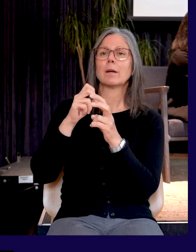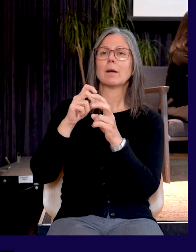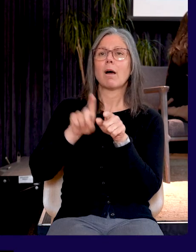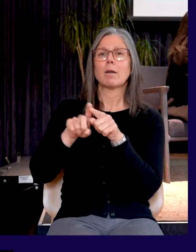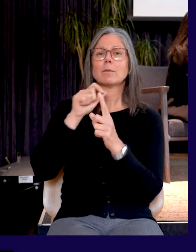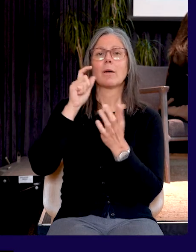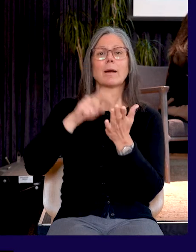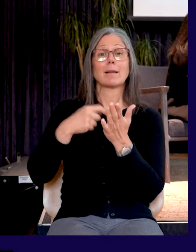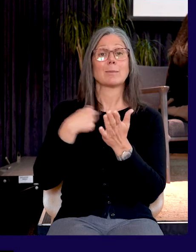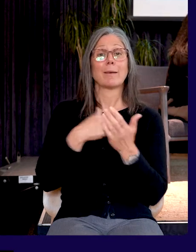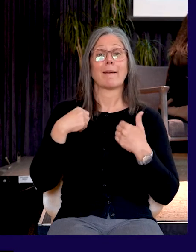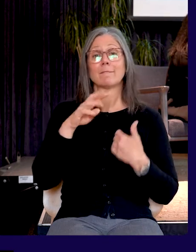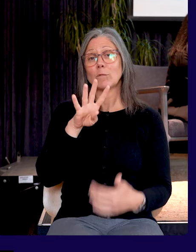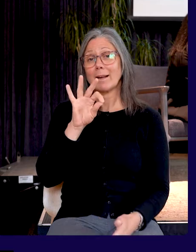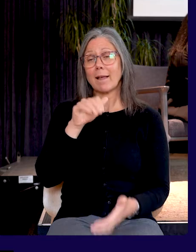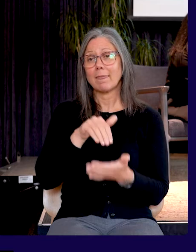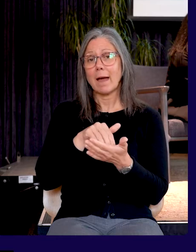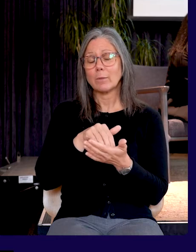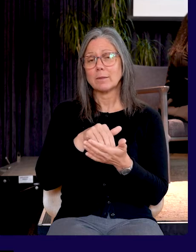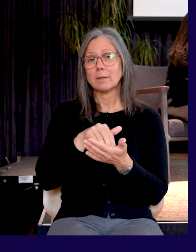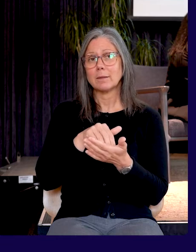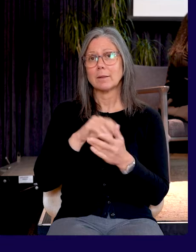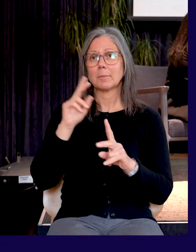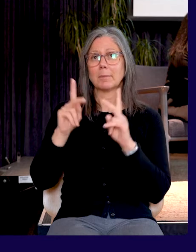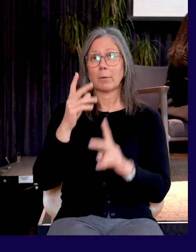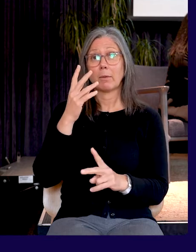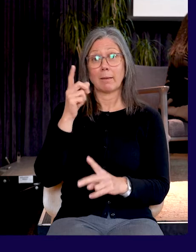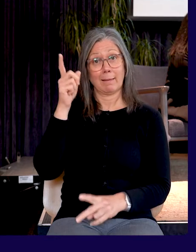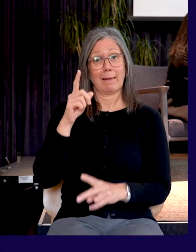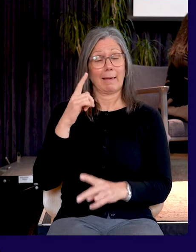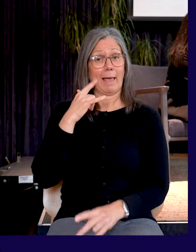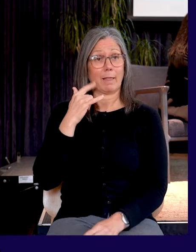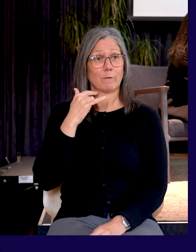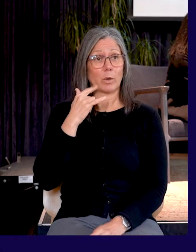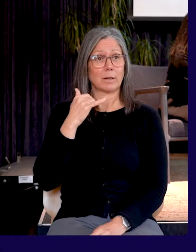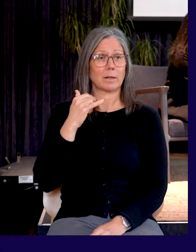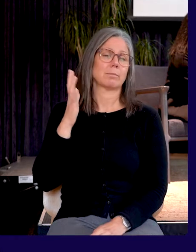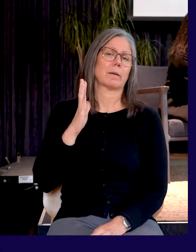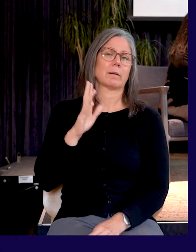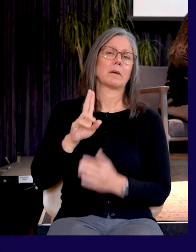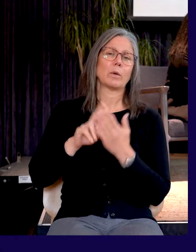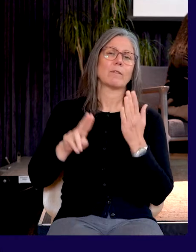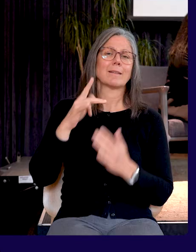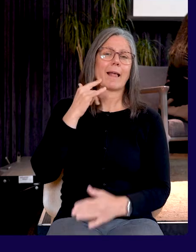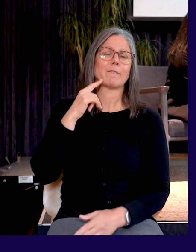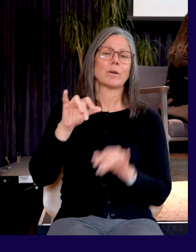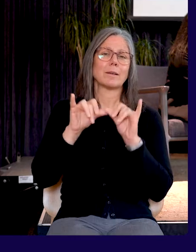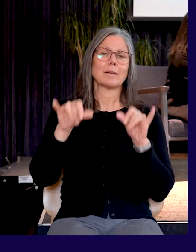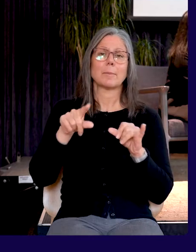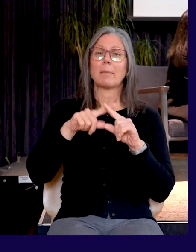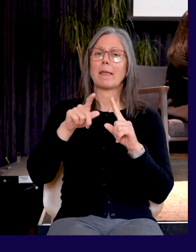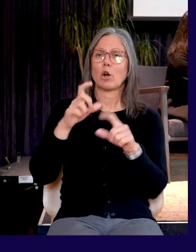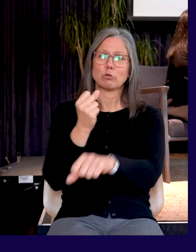have 49,000 folks out in California in the University of California system right now on